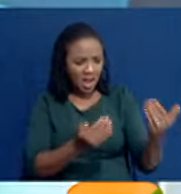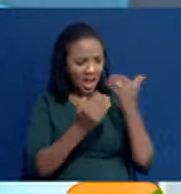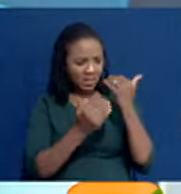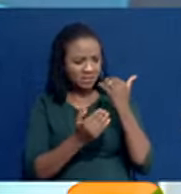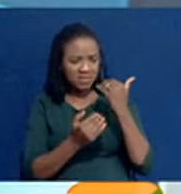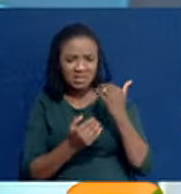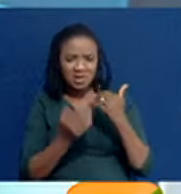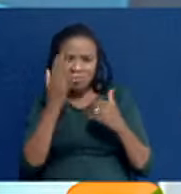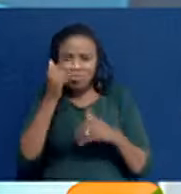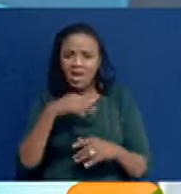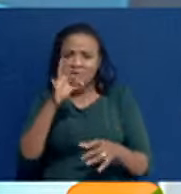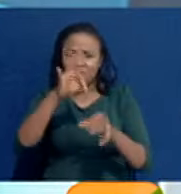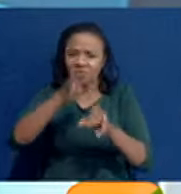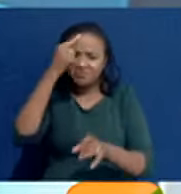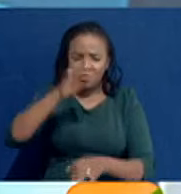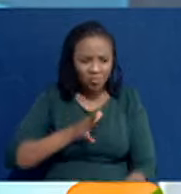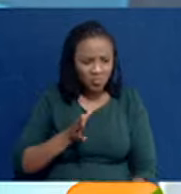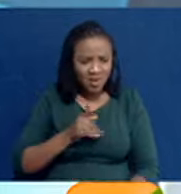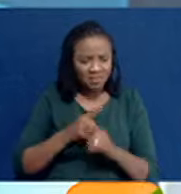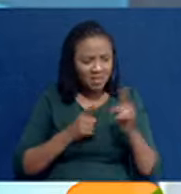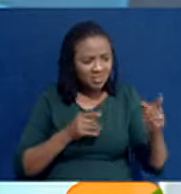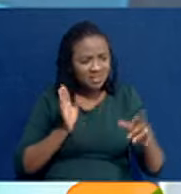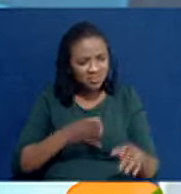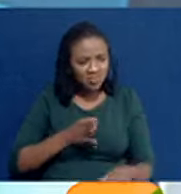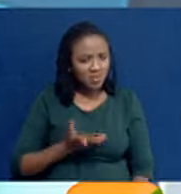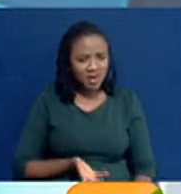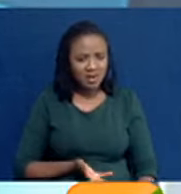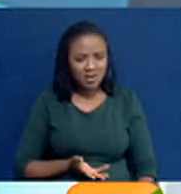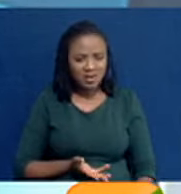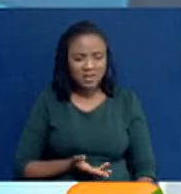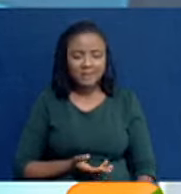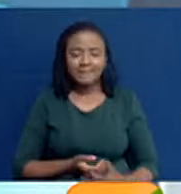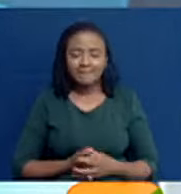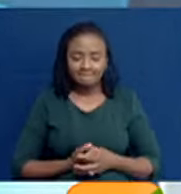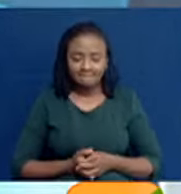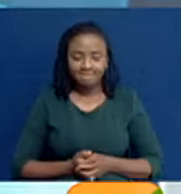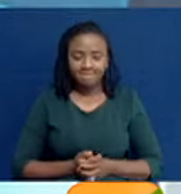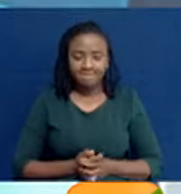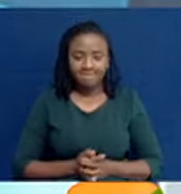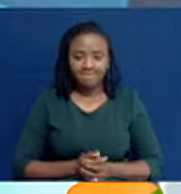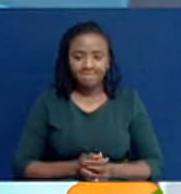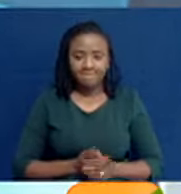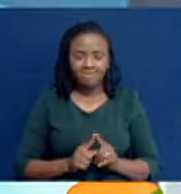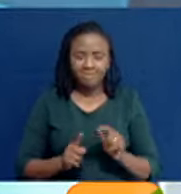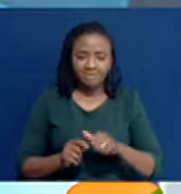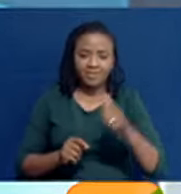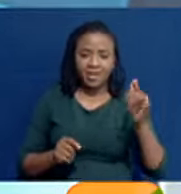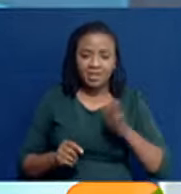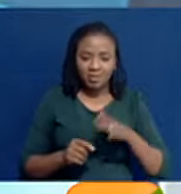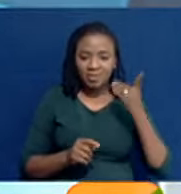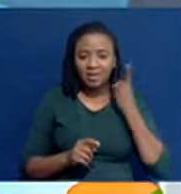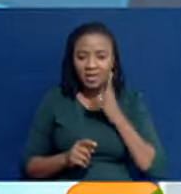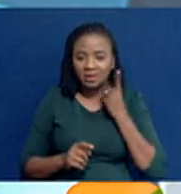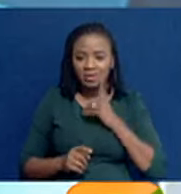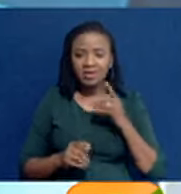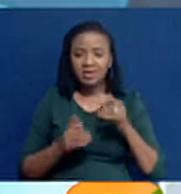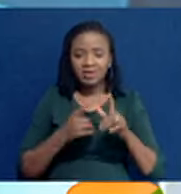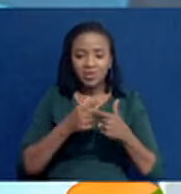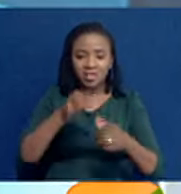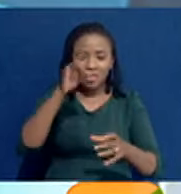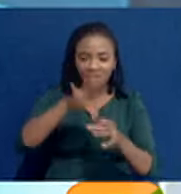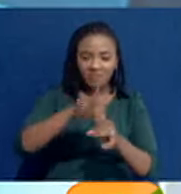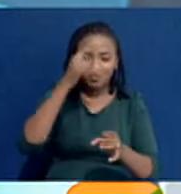them? Of course, the people of Dagoretti and the women of Dagoretti, after that, after they elected me